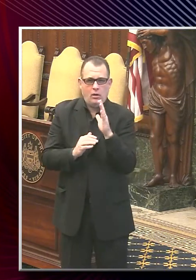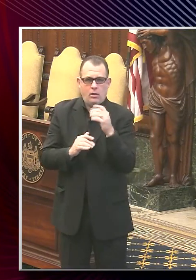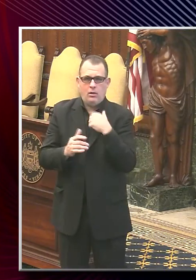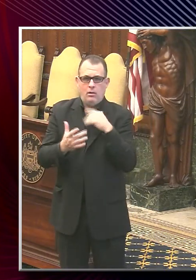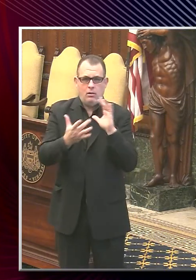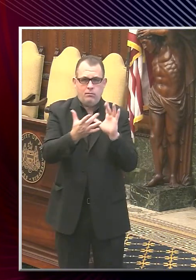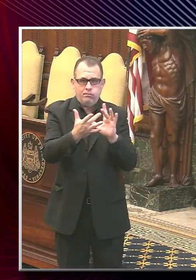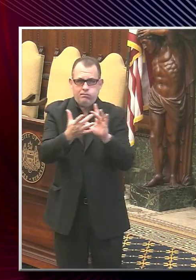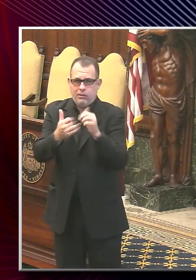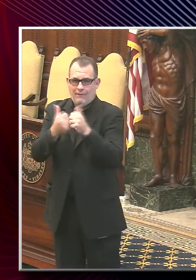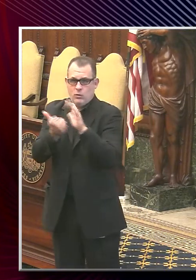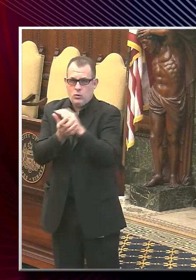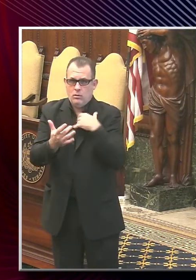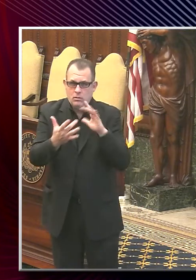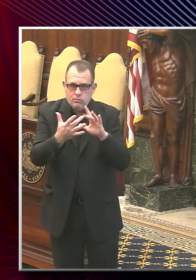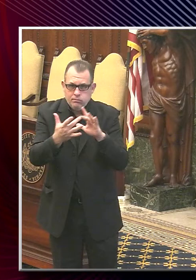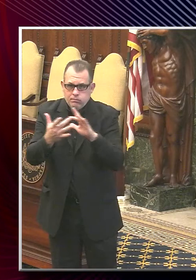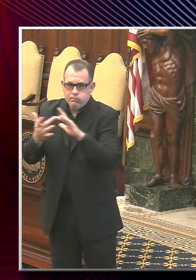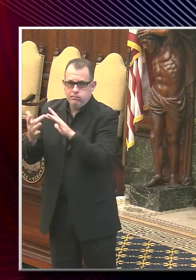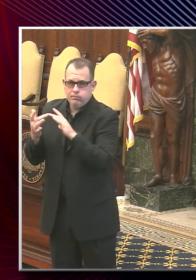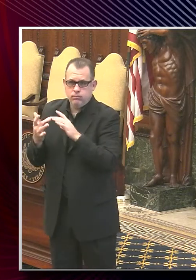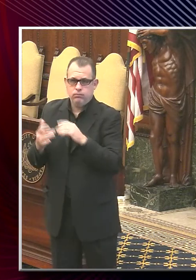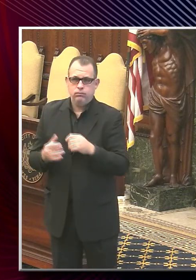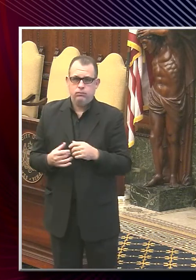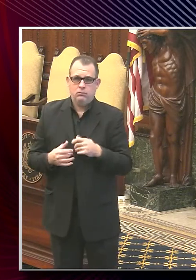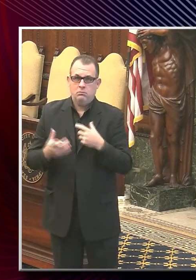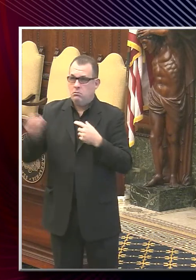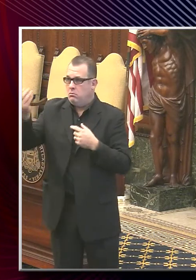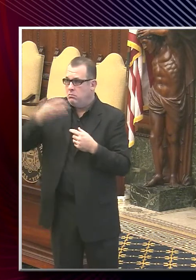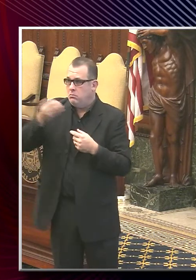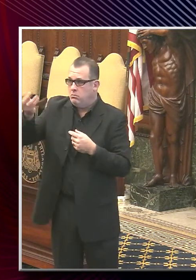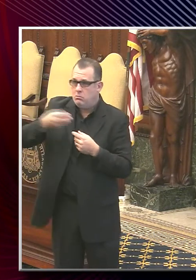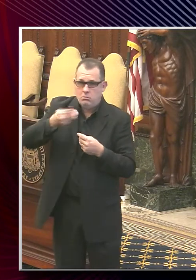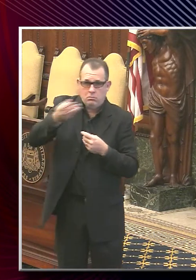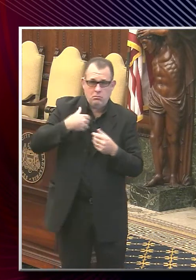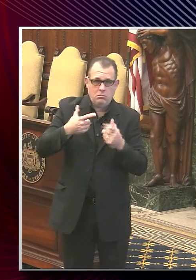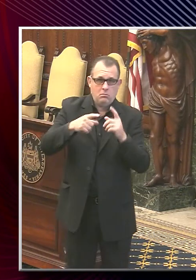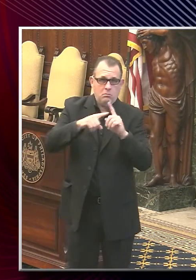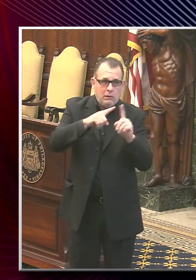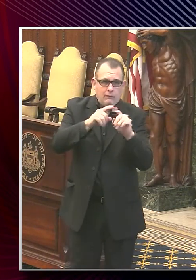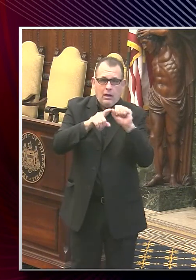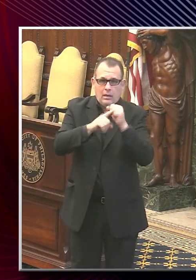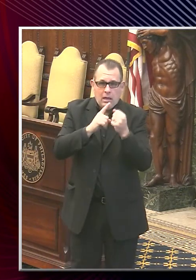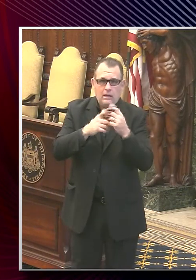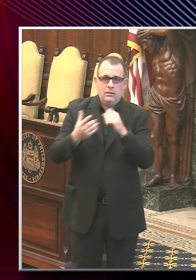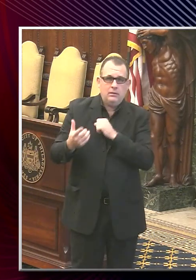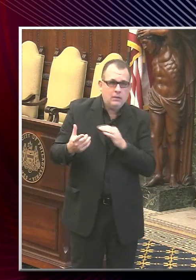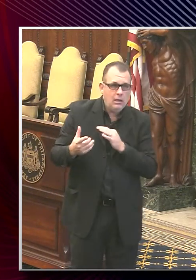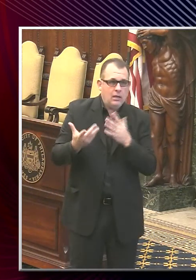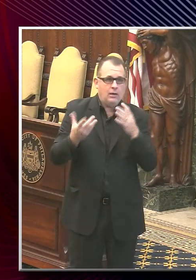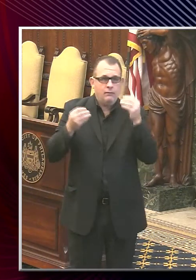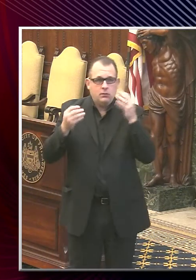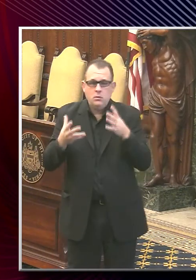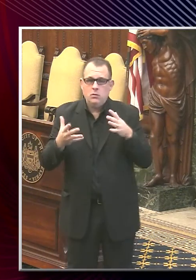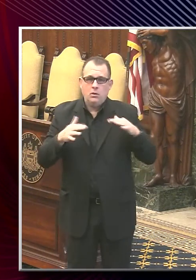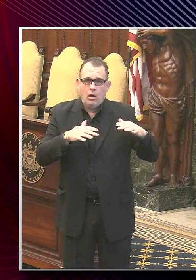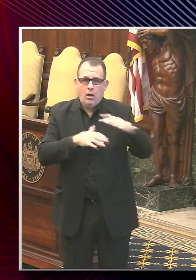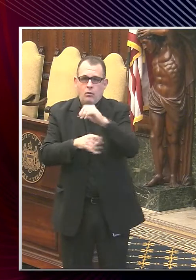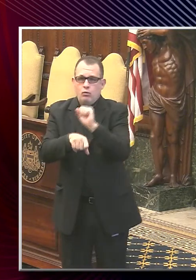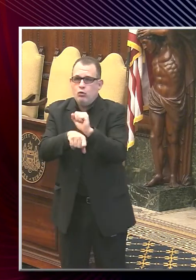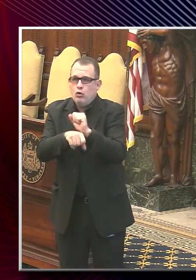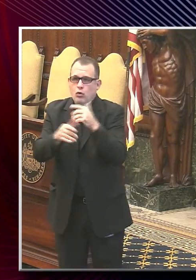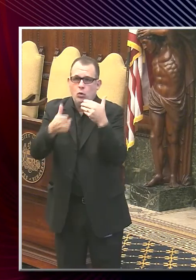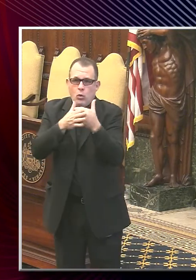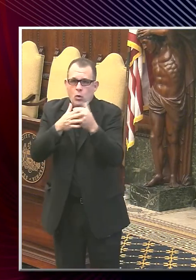are aware of cases having been reported from in students or in staff. We work very closely with those schools to see if we can help